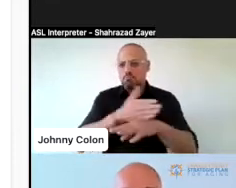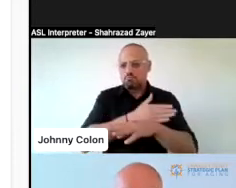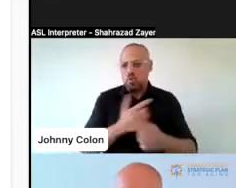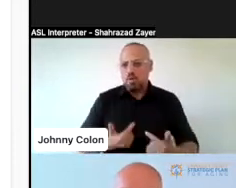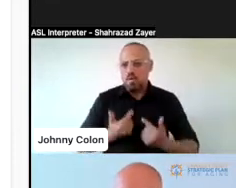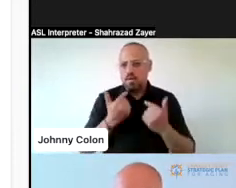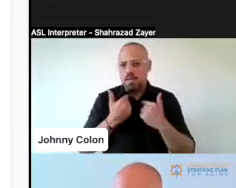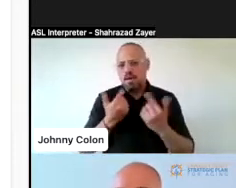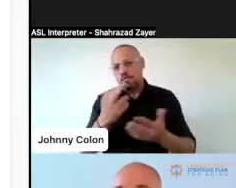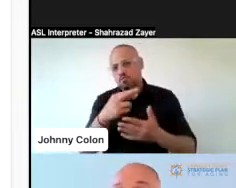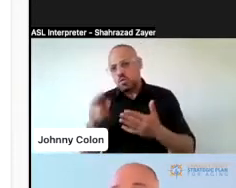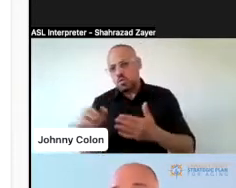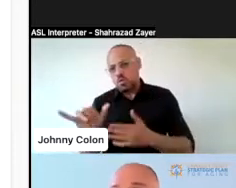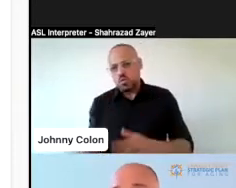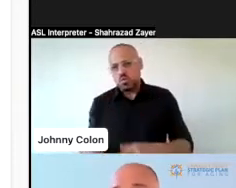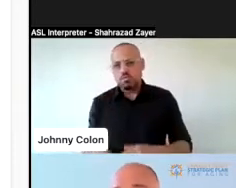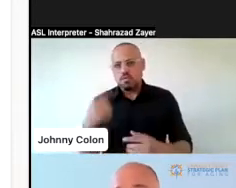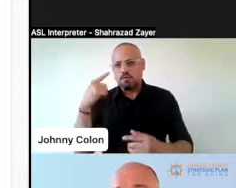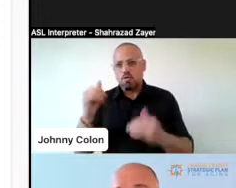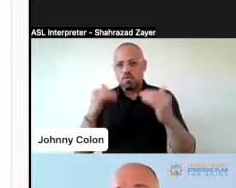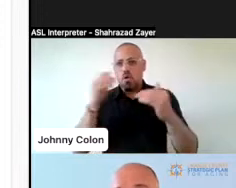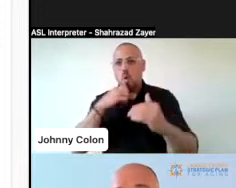older adults.